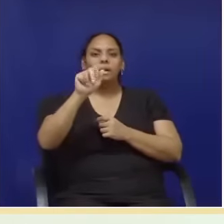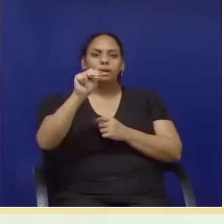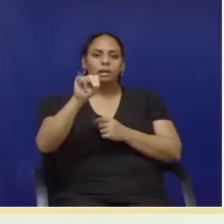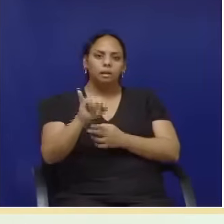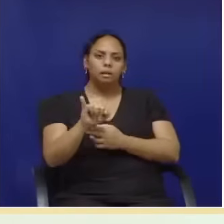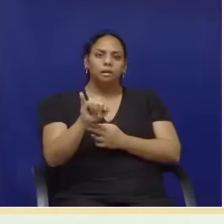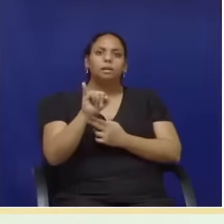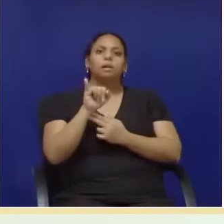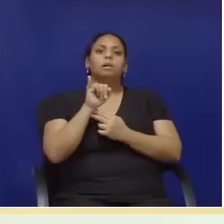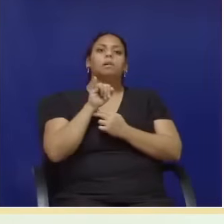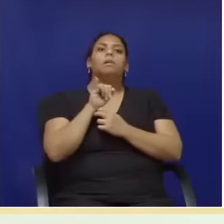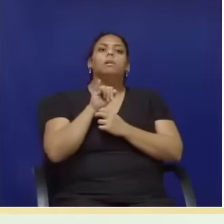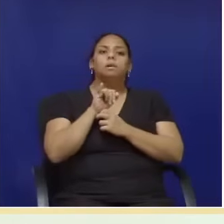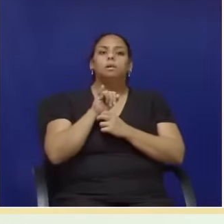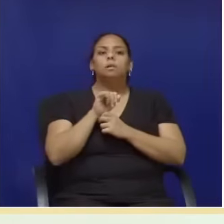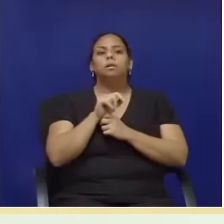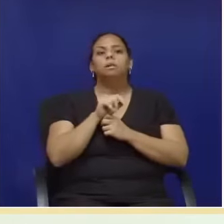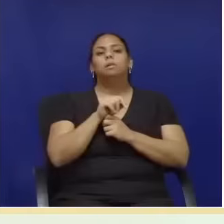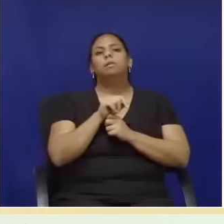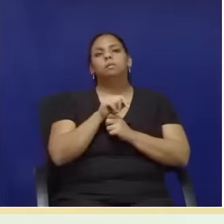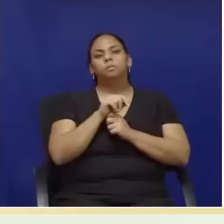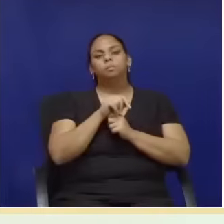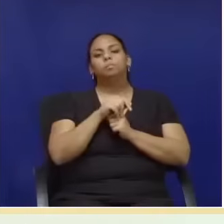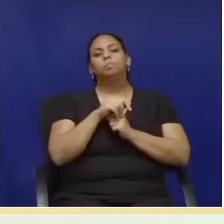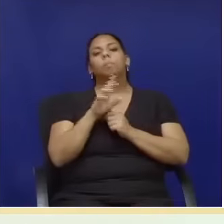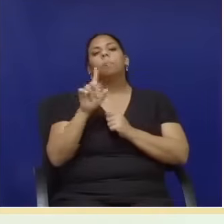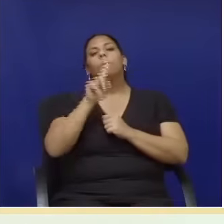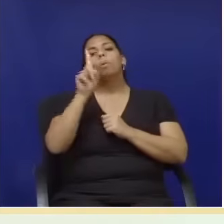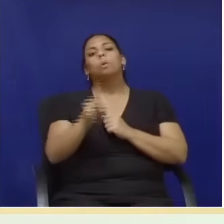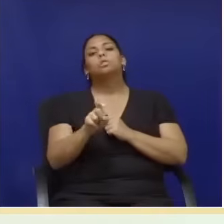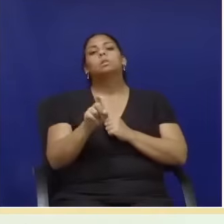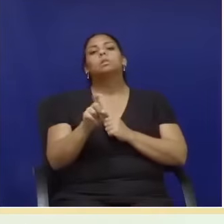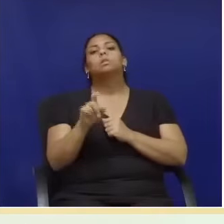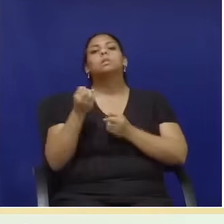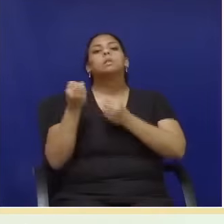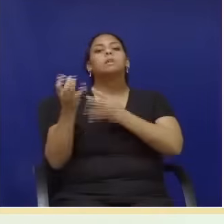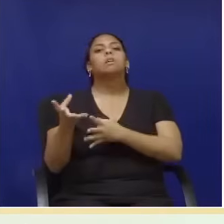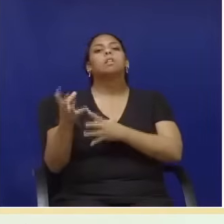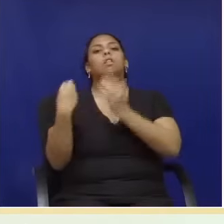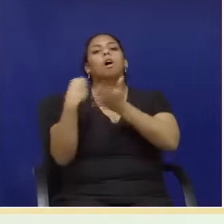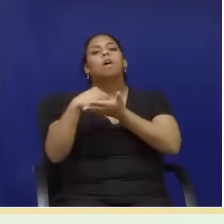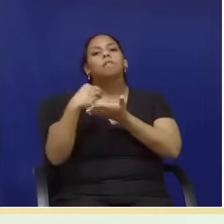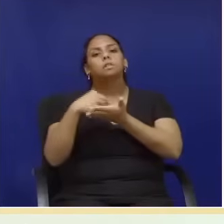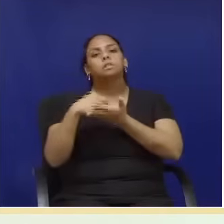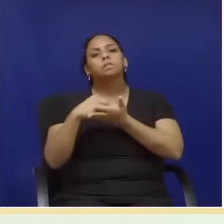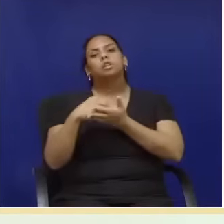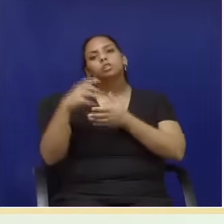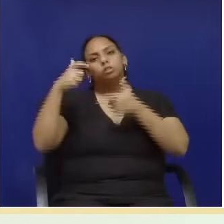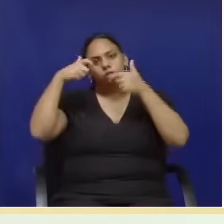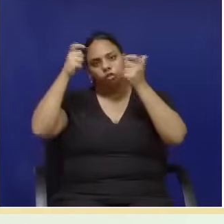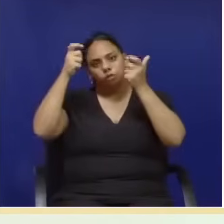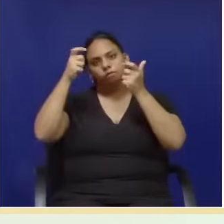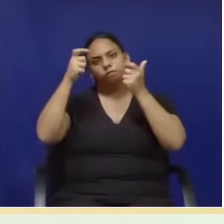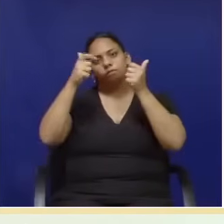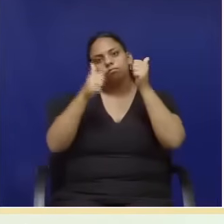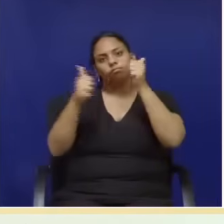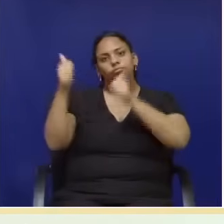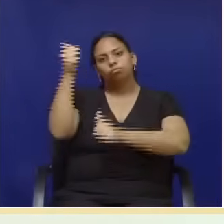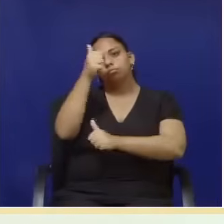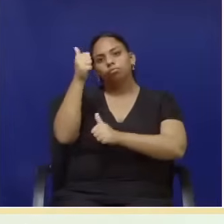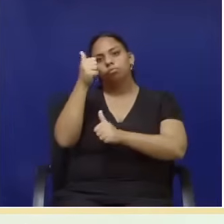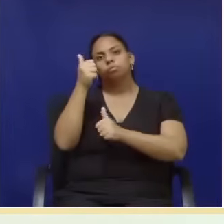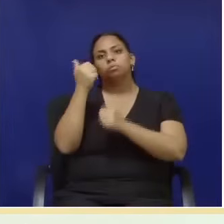Justice and Constitutional Development. The question is, given that the Office of the Chief Justice has admitted to